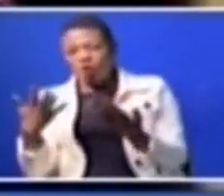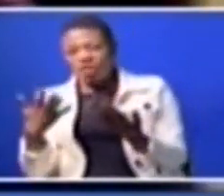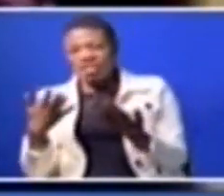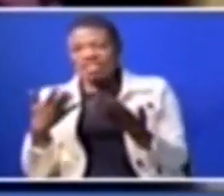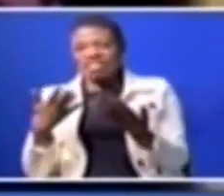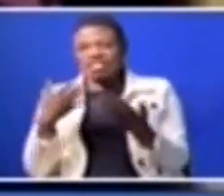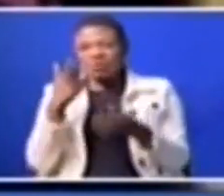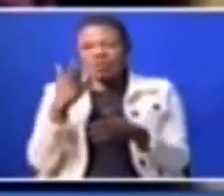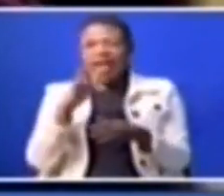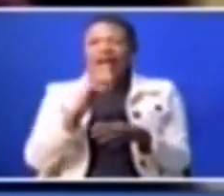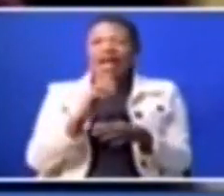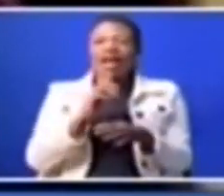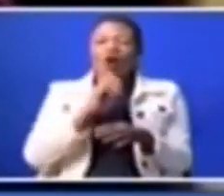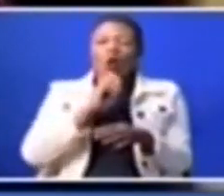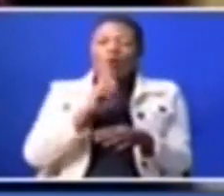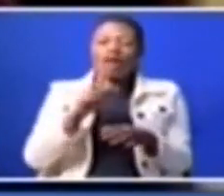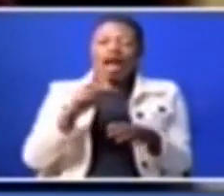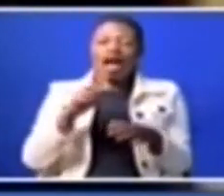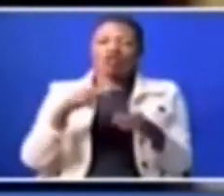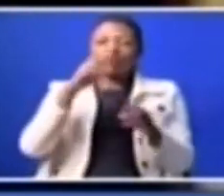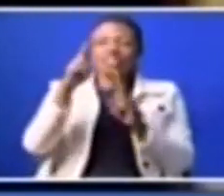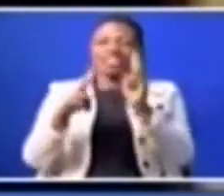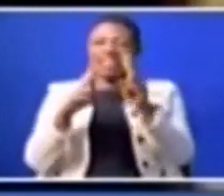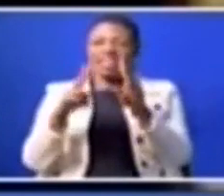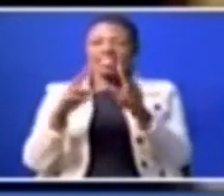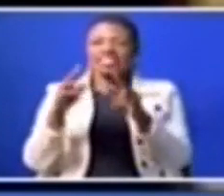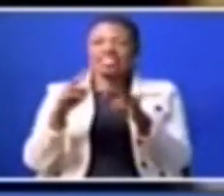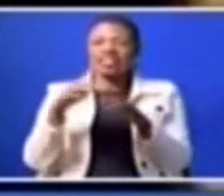bail, their ruling will be delivered on 22nd, on Tuesday,